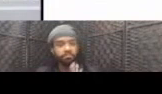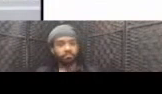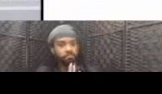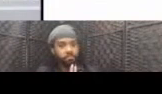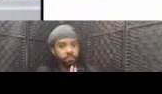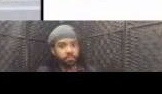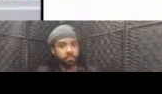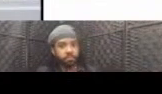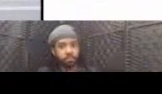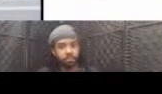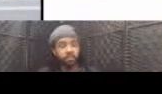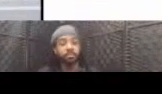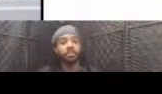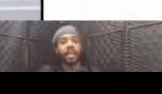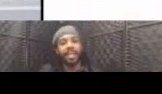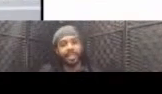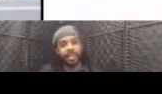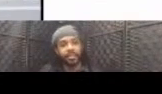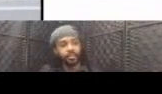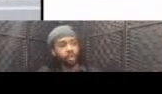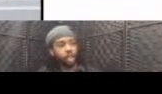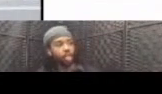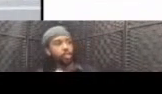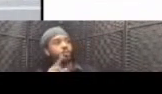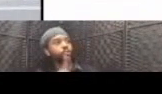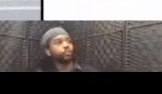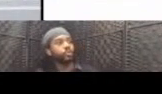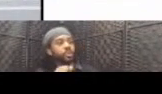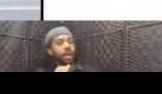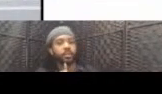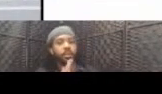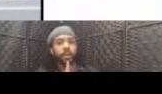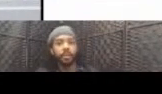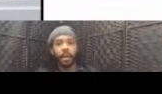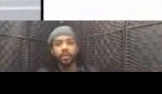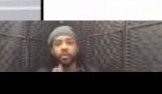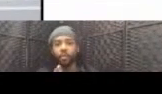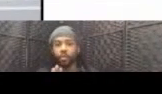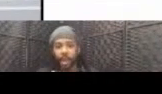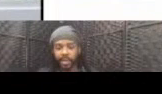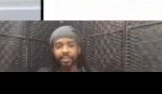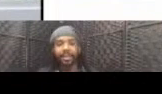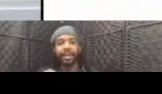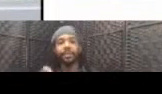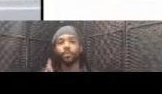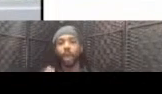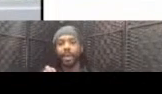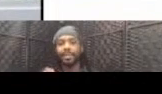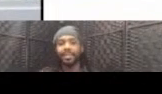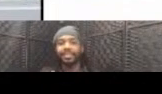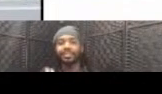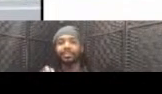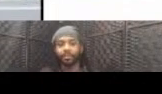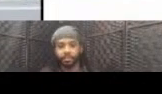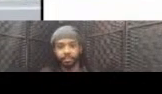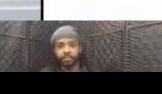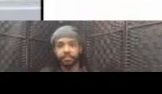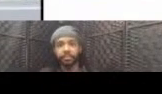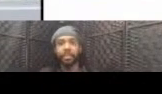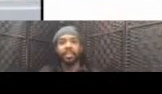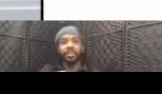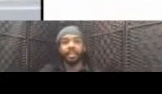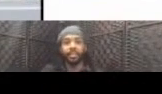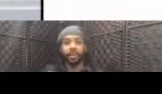not talk about race and racism, as opposed to us as parents